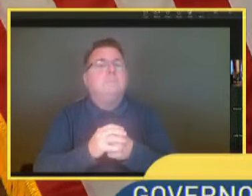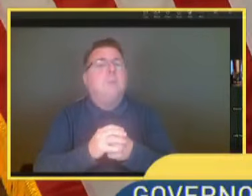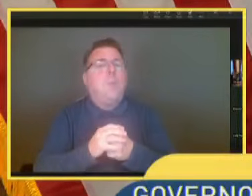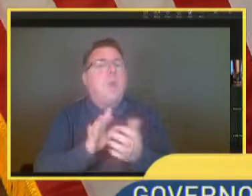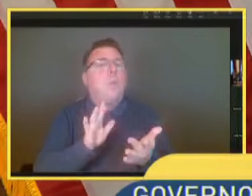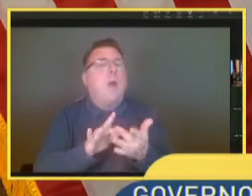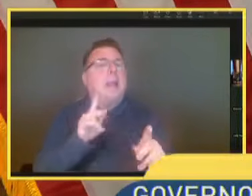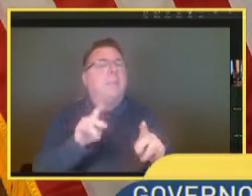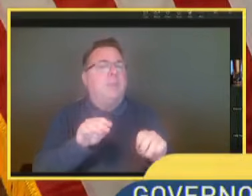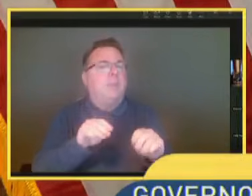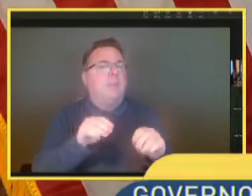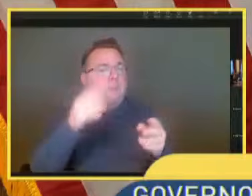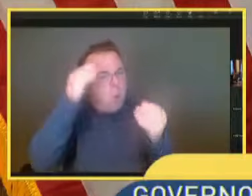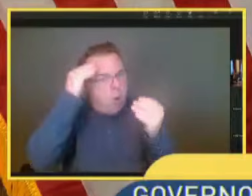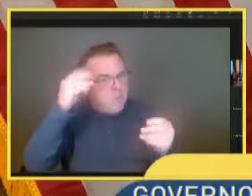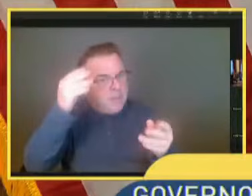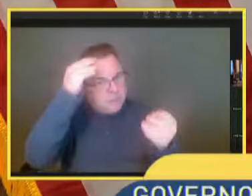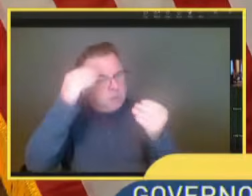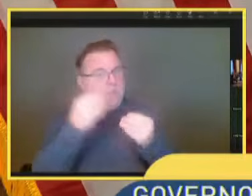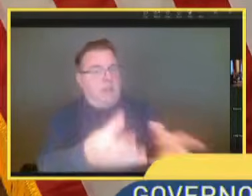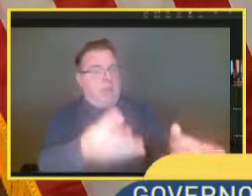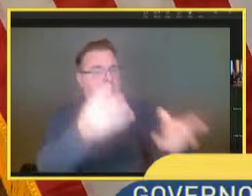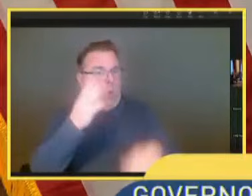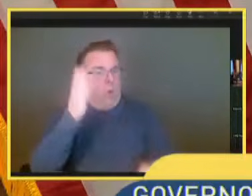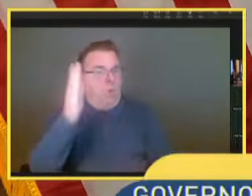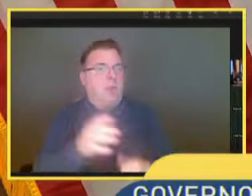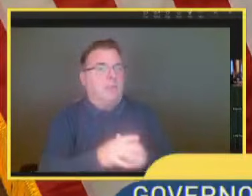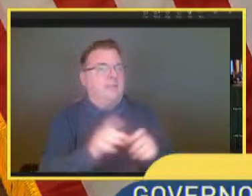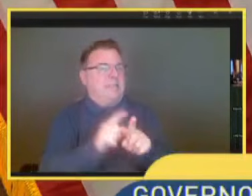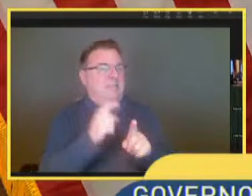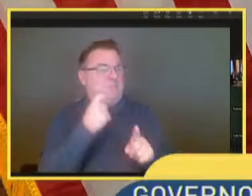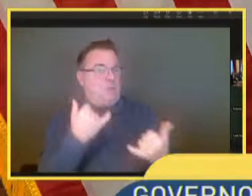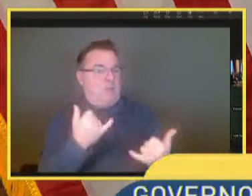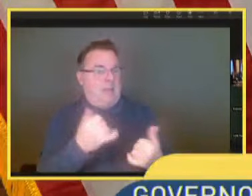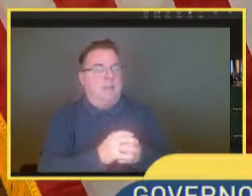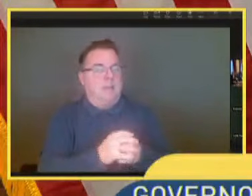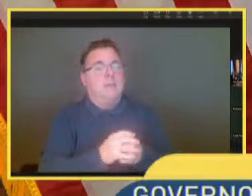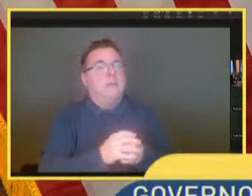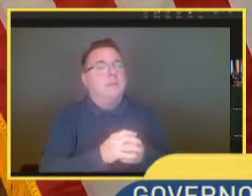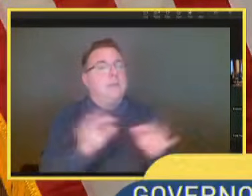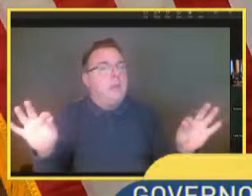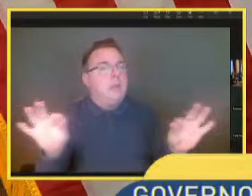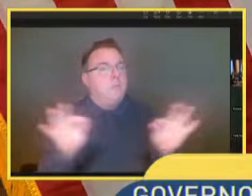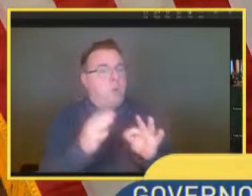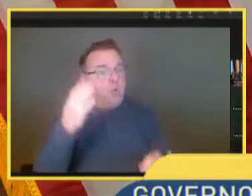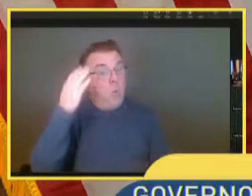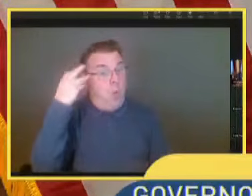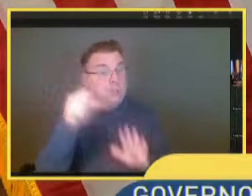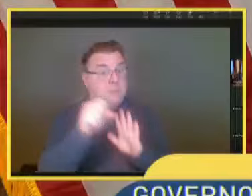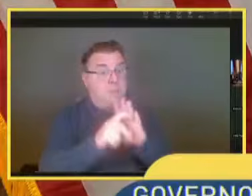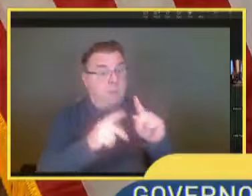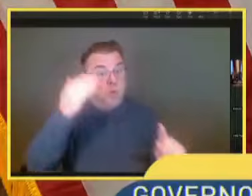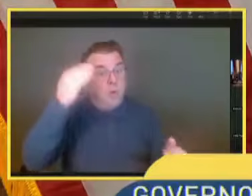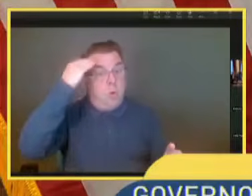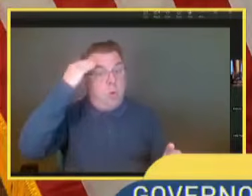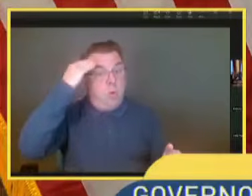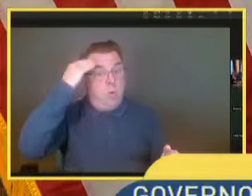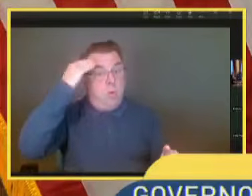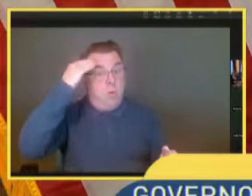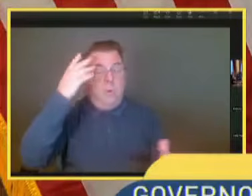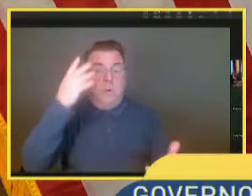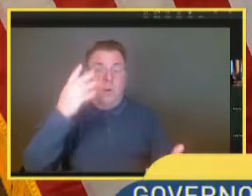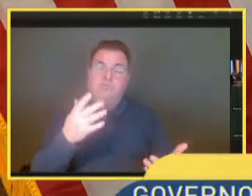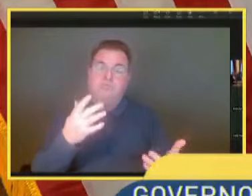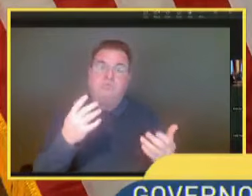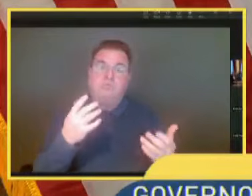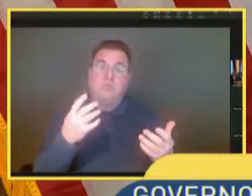if we get more information, related to what might be happening here. But just want to make sure that Washingtonians know that we have a lot of hardworking people in state government who